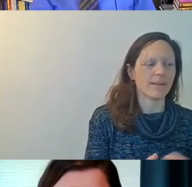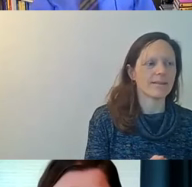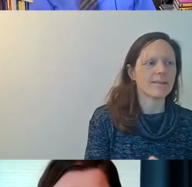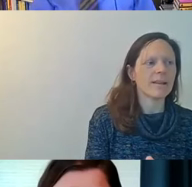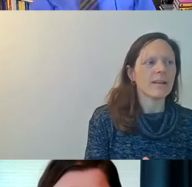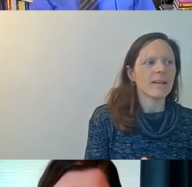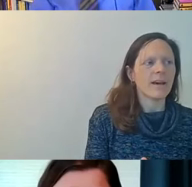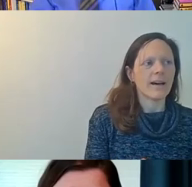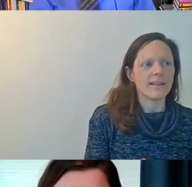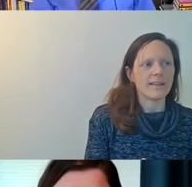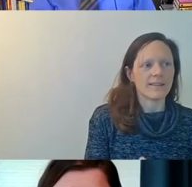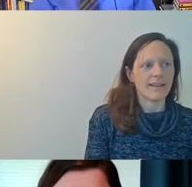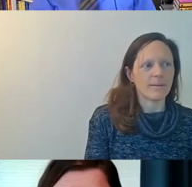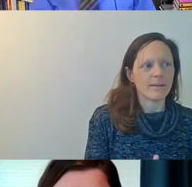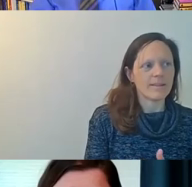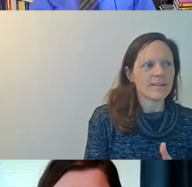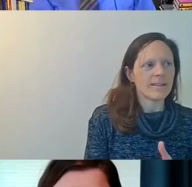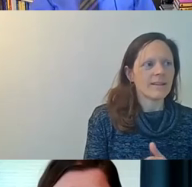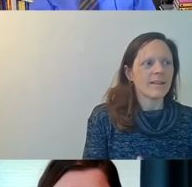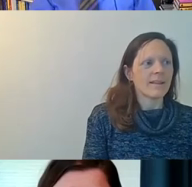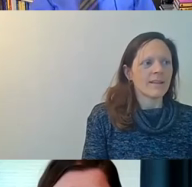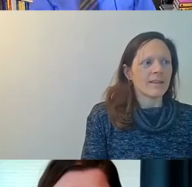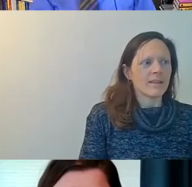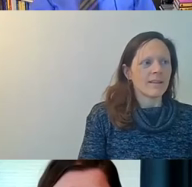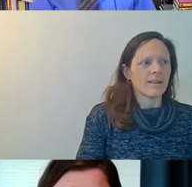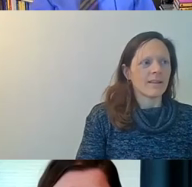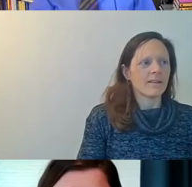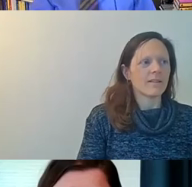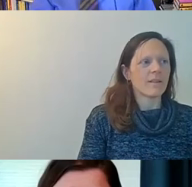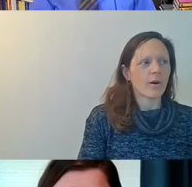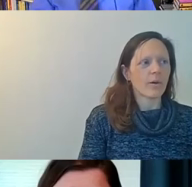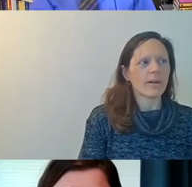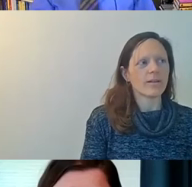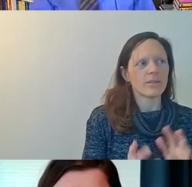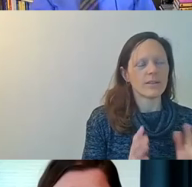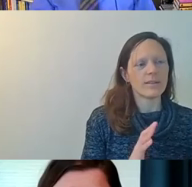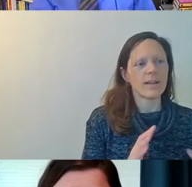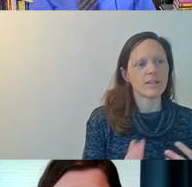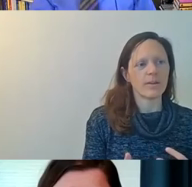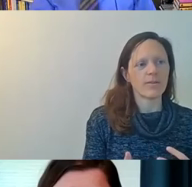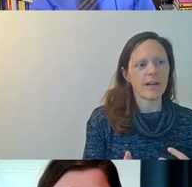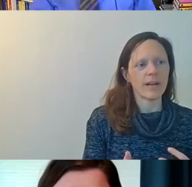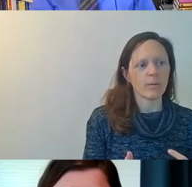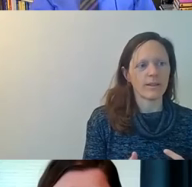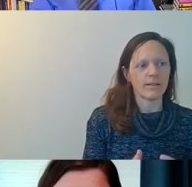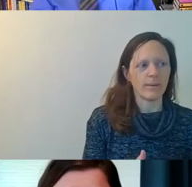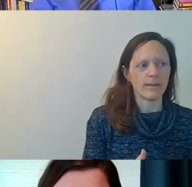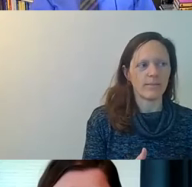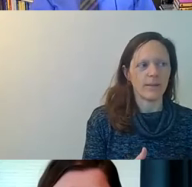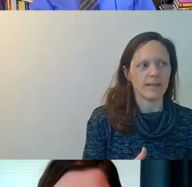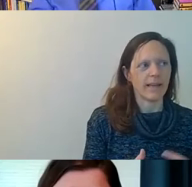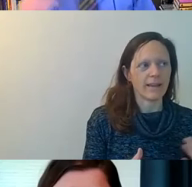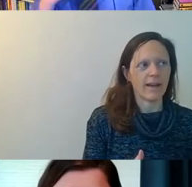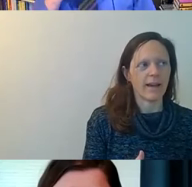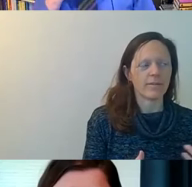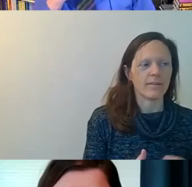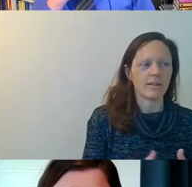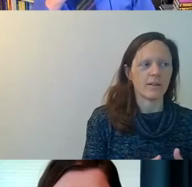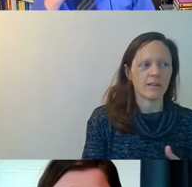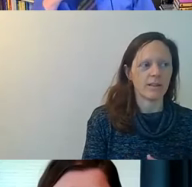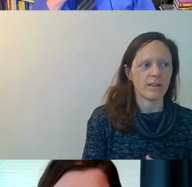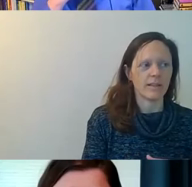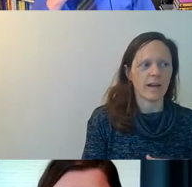broadband speeds. Next slide, please. So just to touch briefly on what these speeds mean, again, the